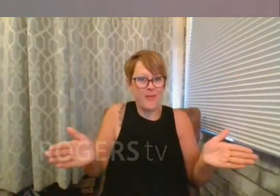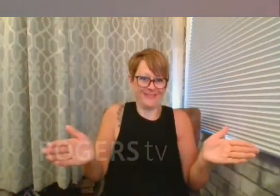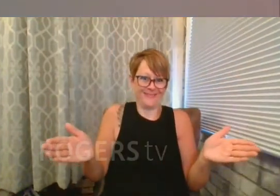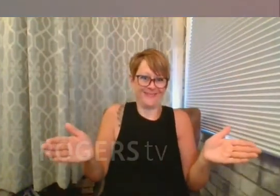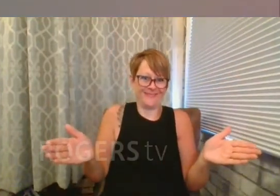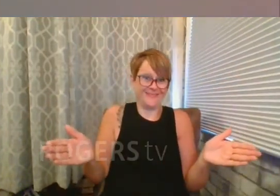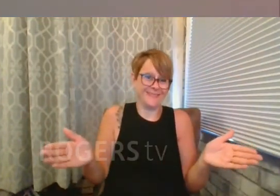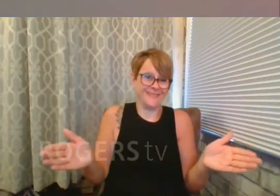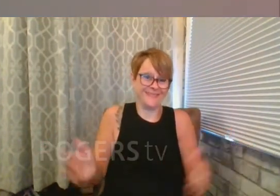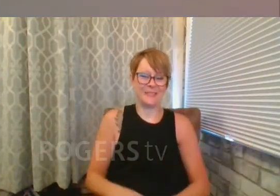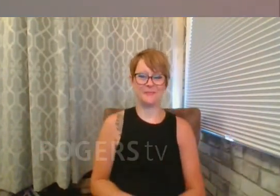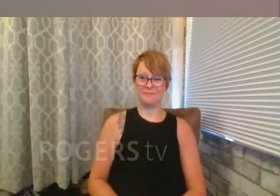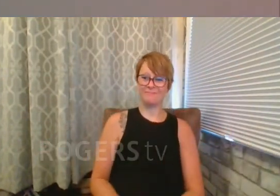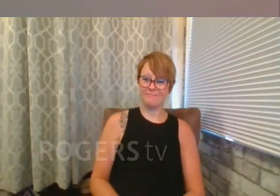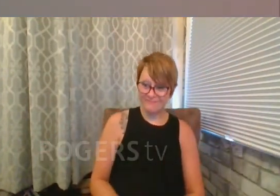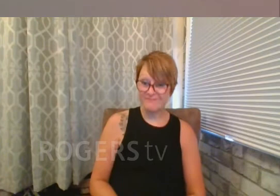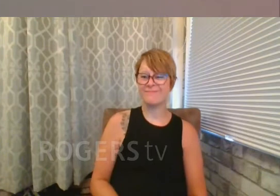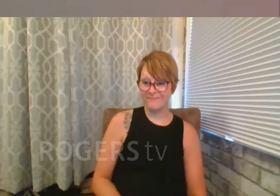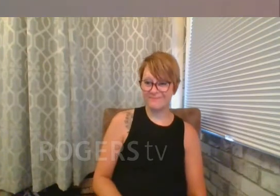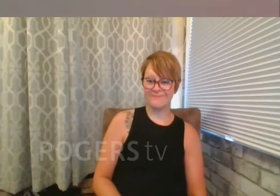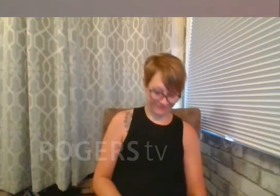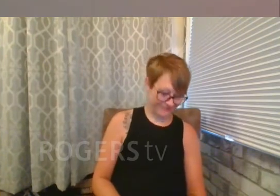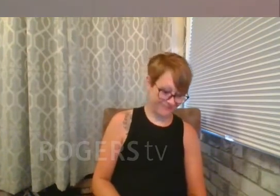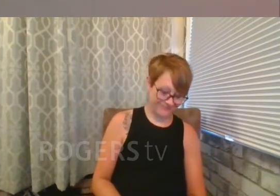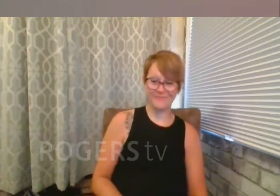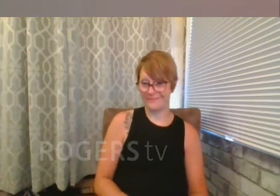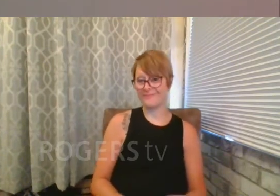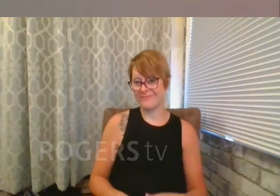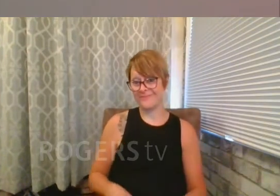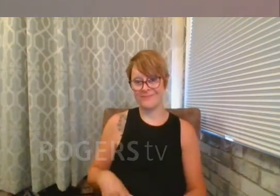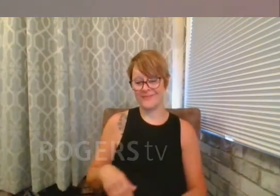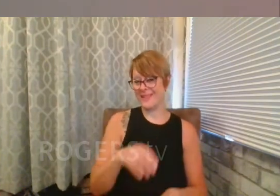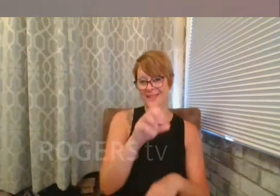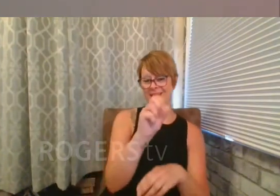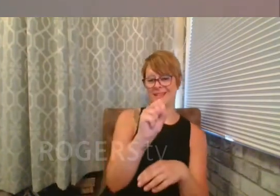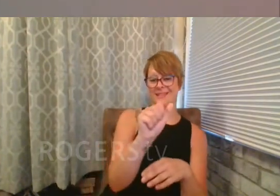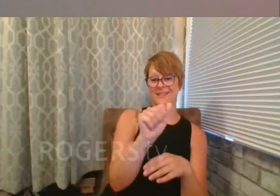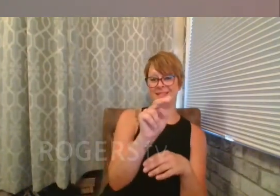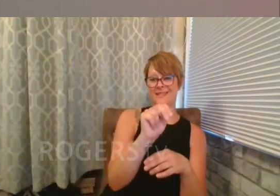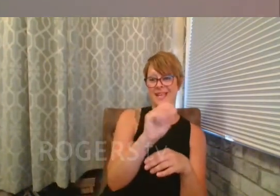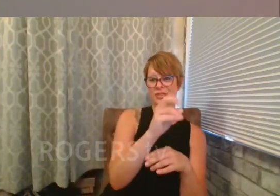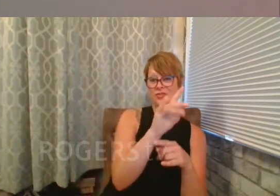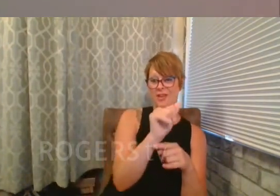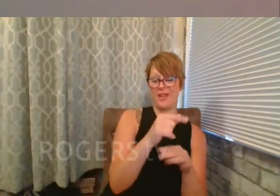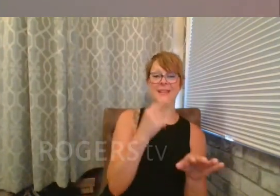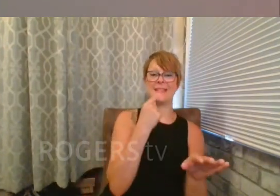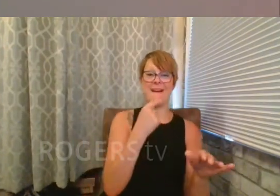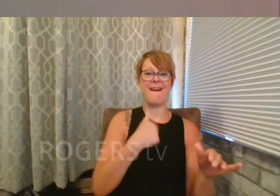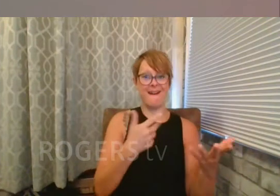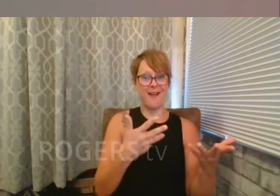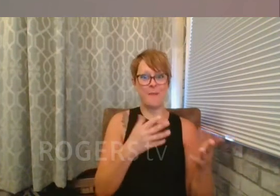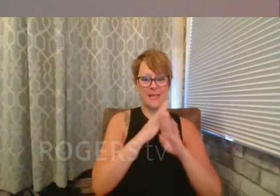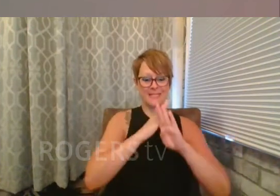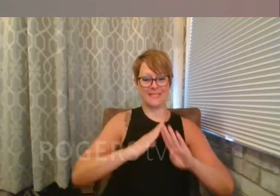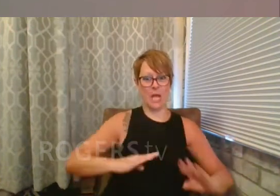Right. You guys are, you know that I'm a silent learner. I'm stealing all your ideas